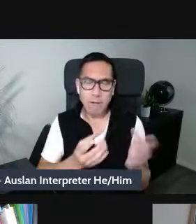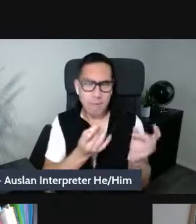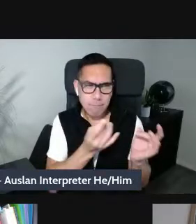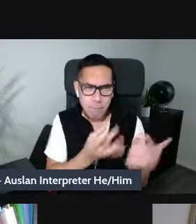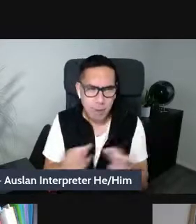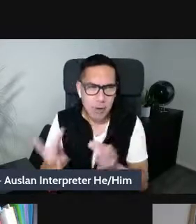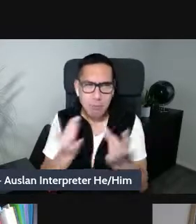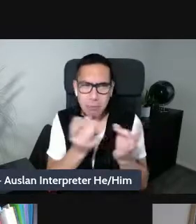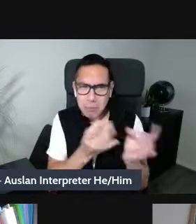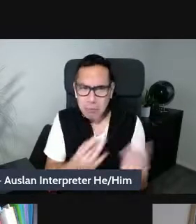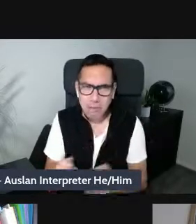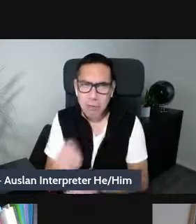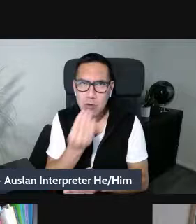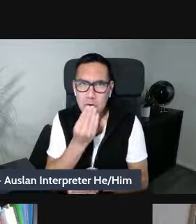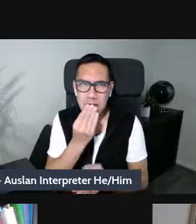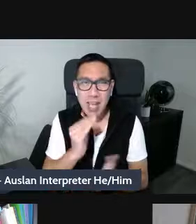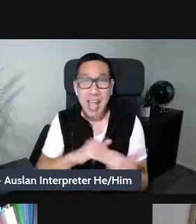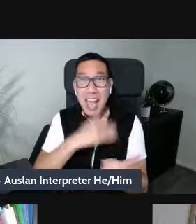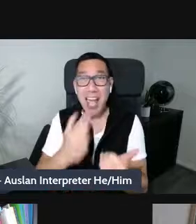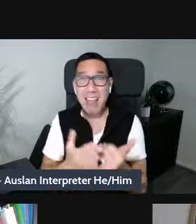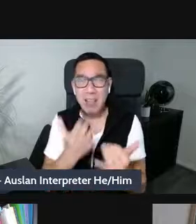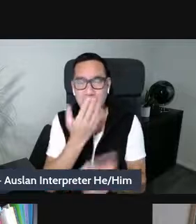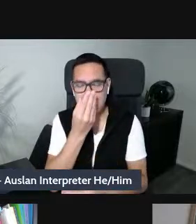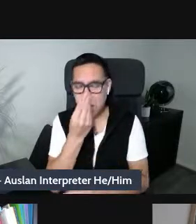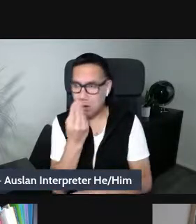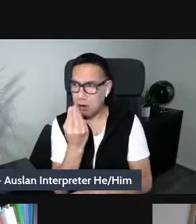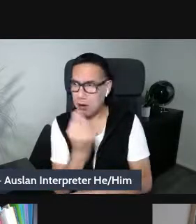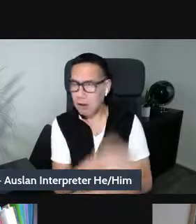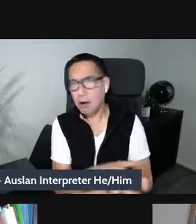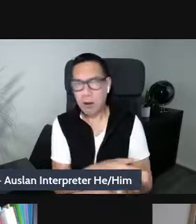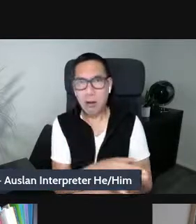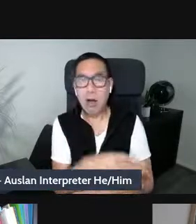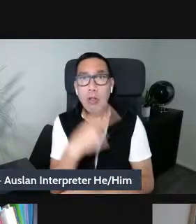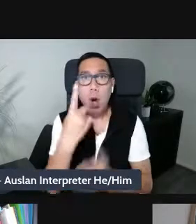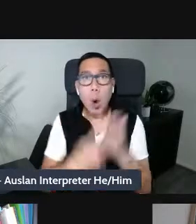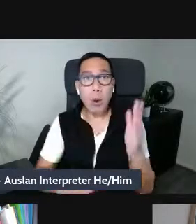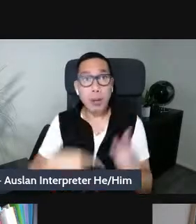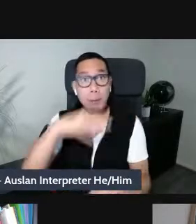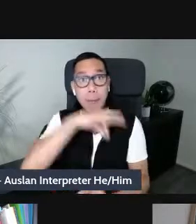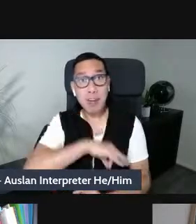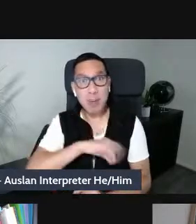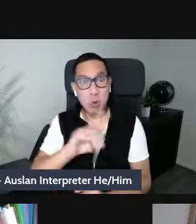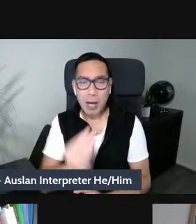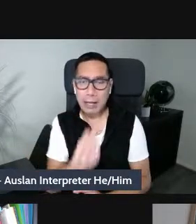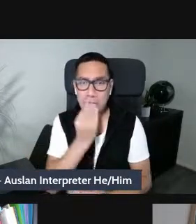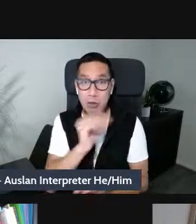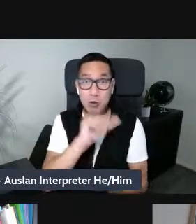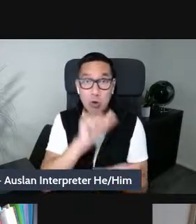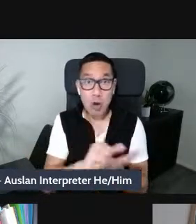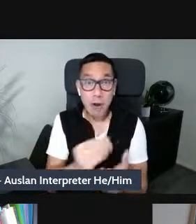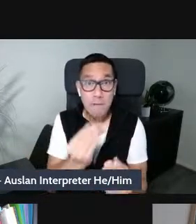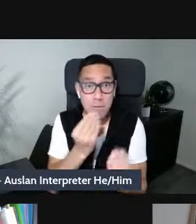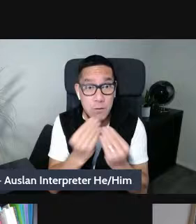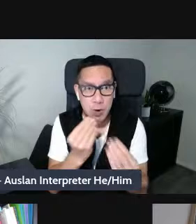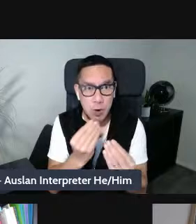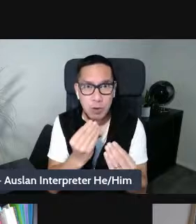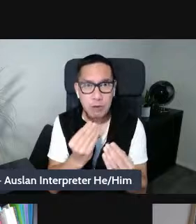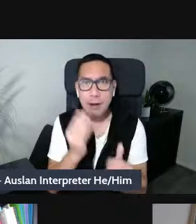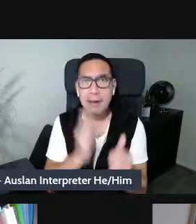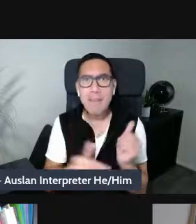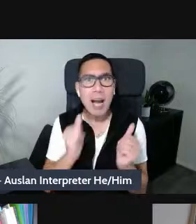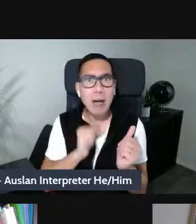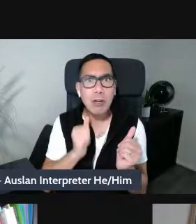a disincentive in the end. The main advantage was that by eating the appropriate foods, you never went hungry and you did lose